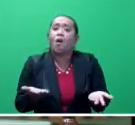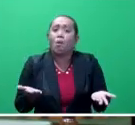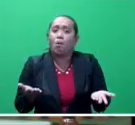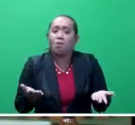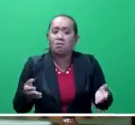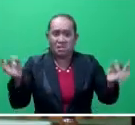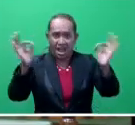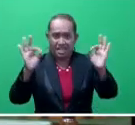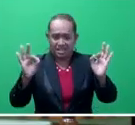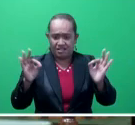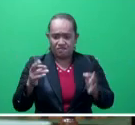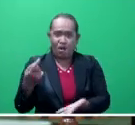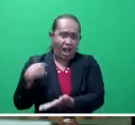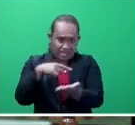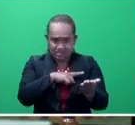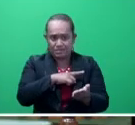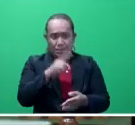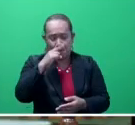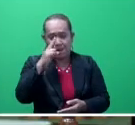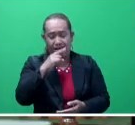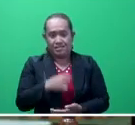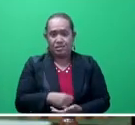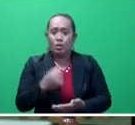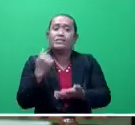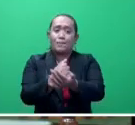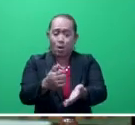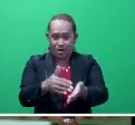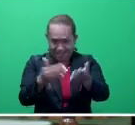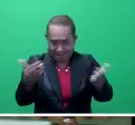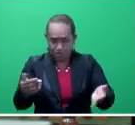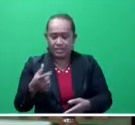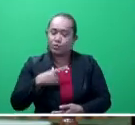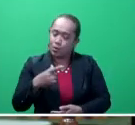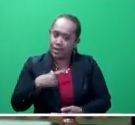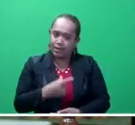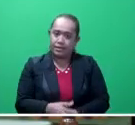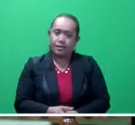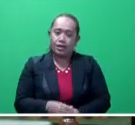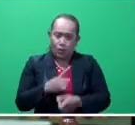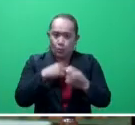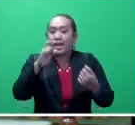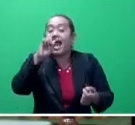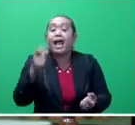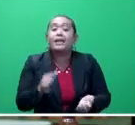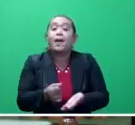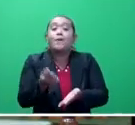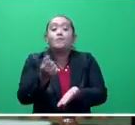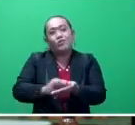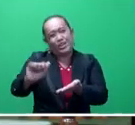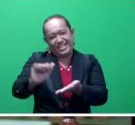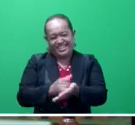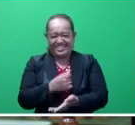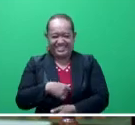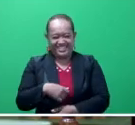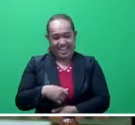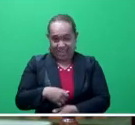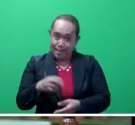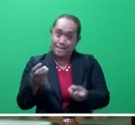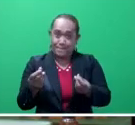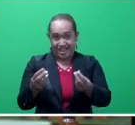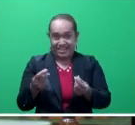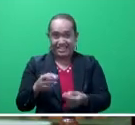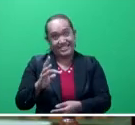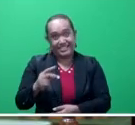left for people who need support now. And we certainly would not be printing money to magically place in people's accounts like